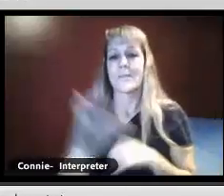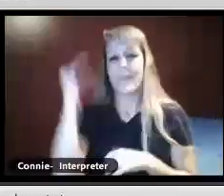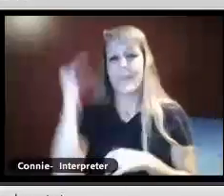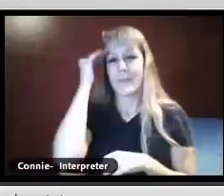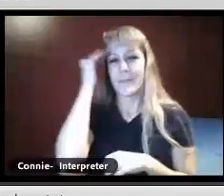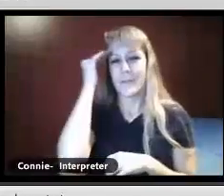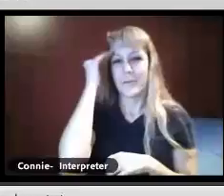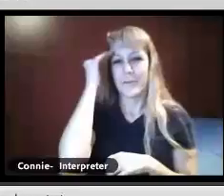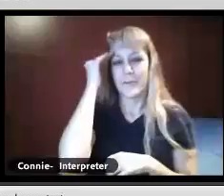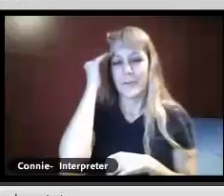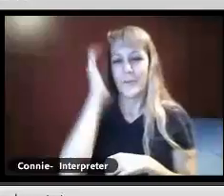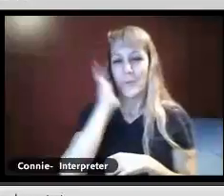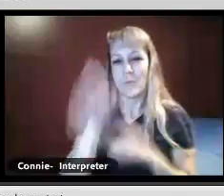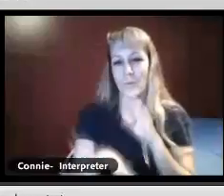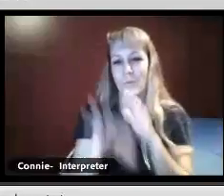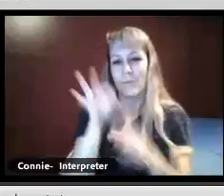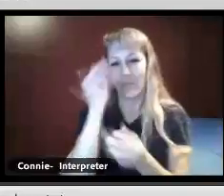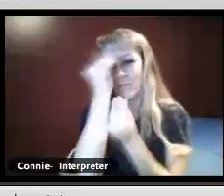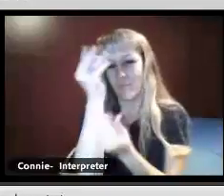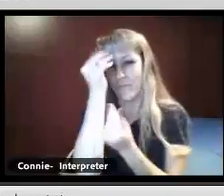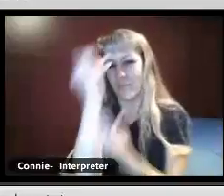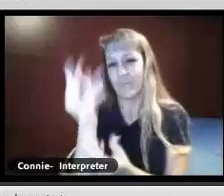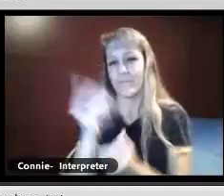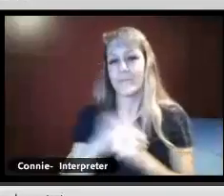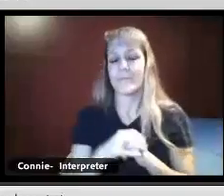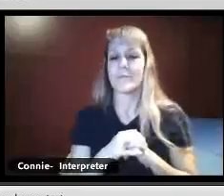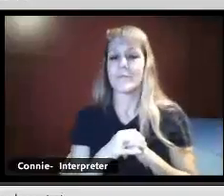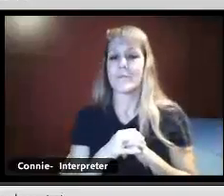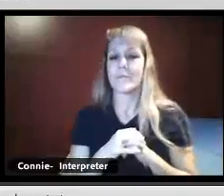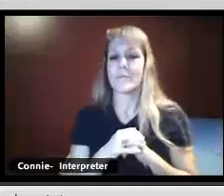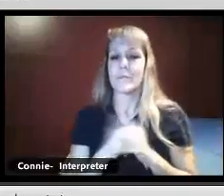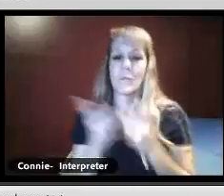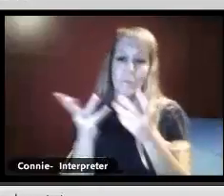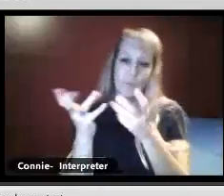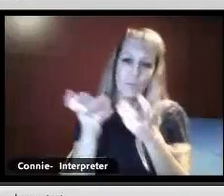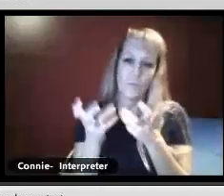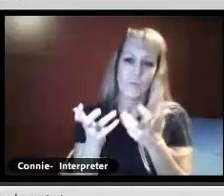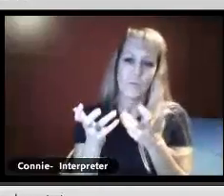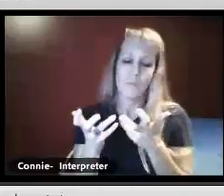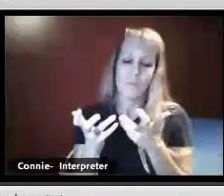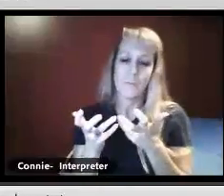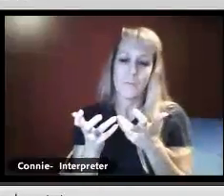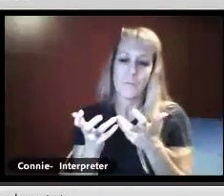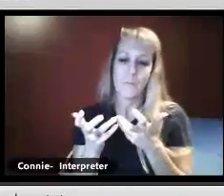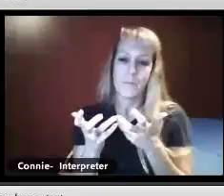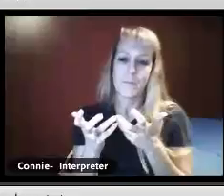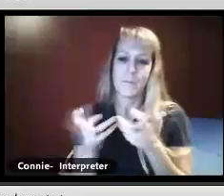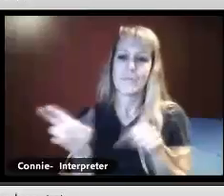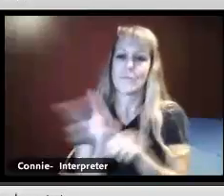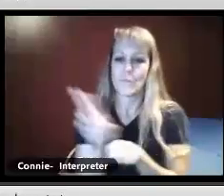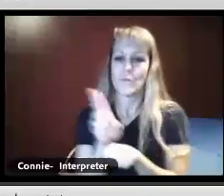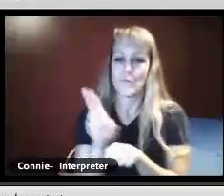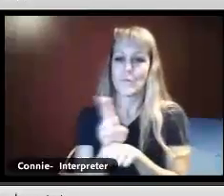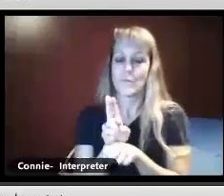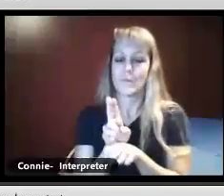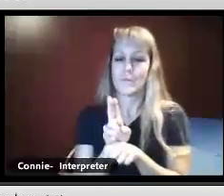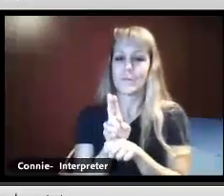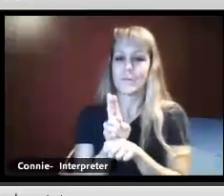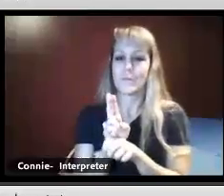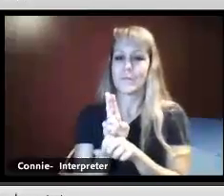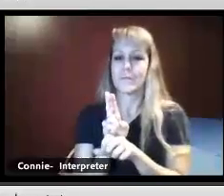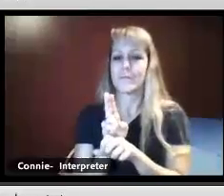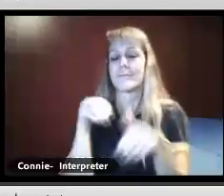know that you will find materials there that you will certainly want to integrate into your